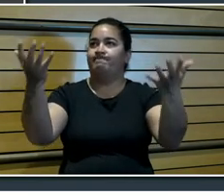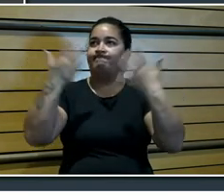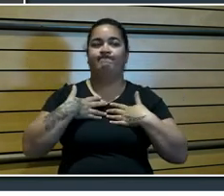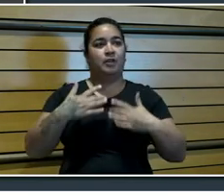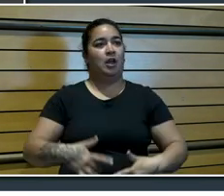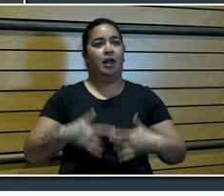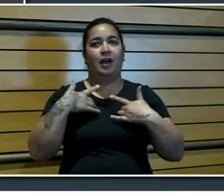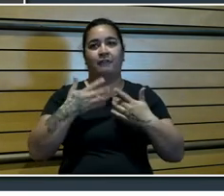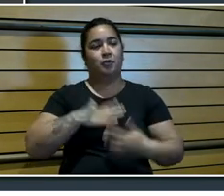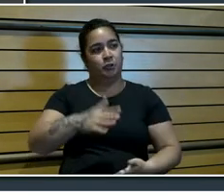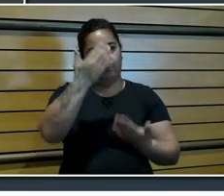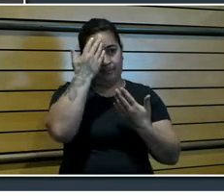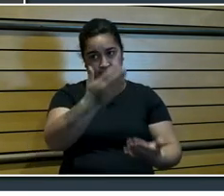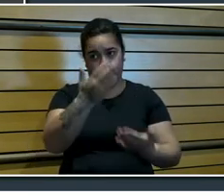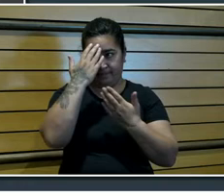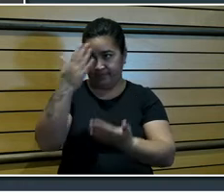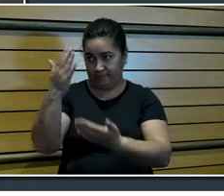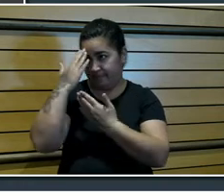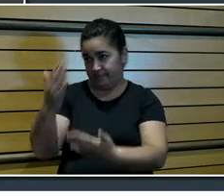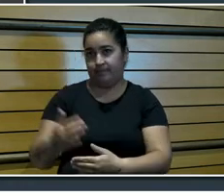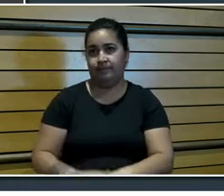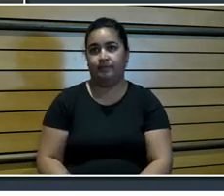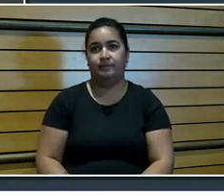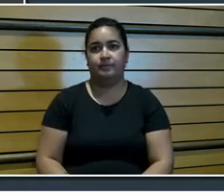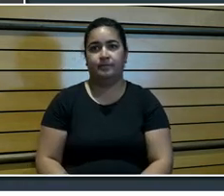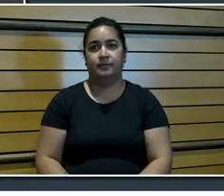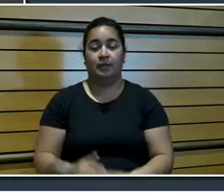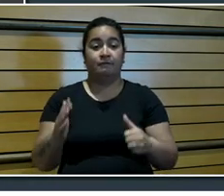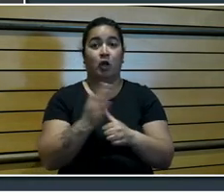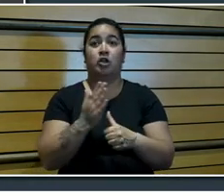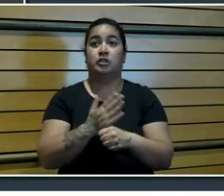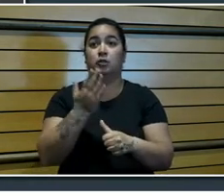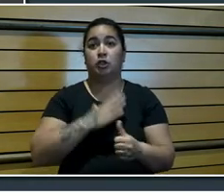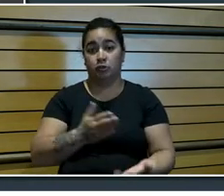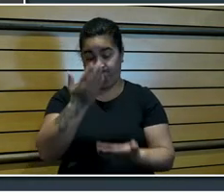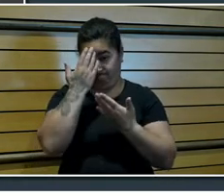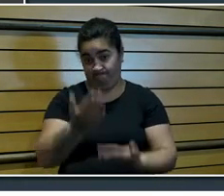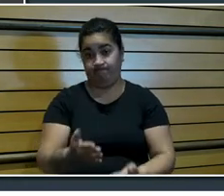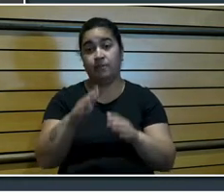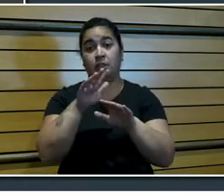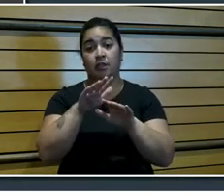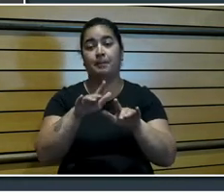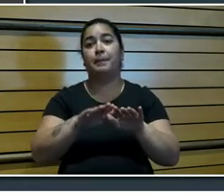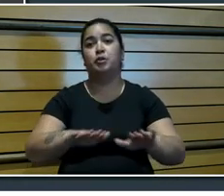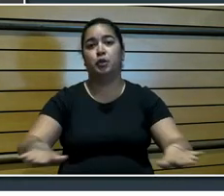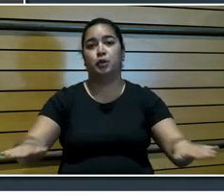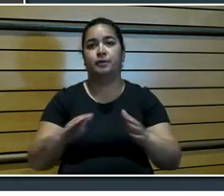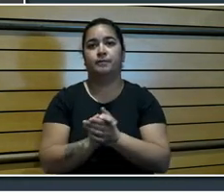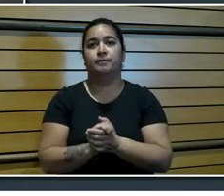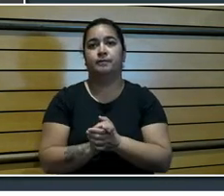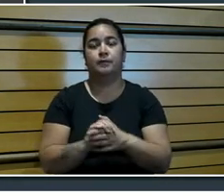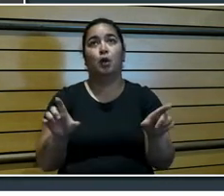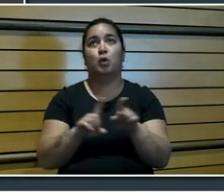tēnā koutou, tēnā koutou. Acknowledgements to all. Te mihi tō tahi ki a Papatūānuku. Acknowledge Mother